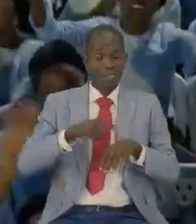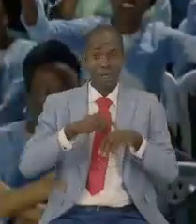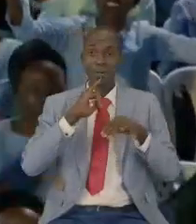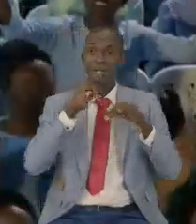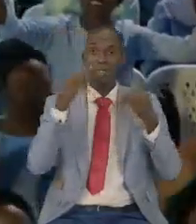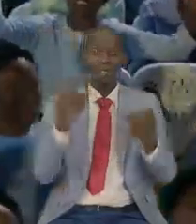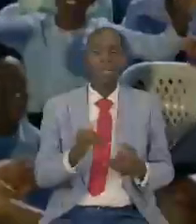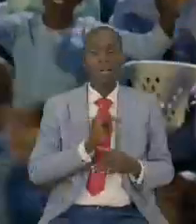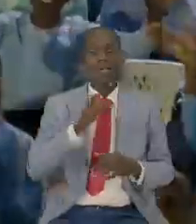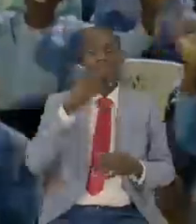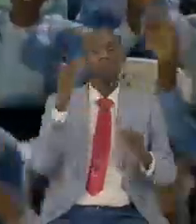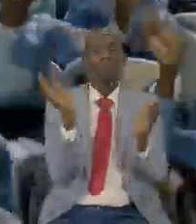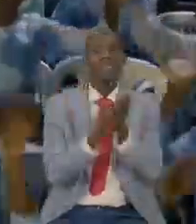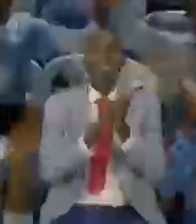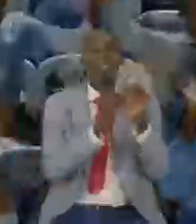Lord.